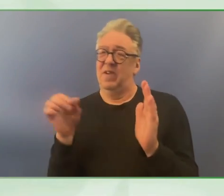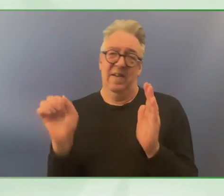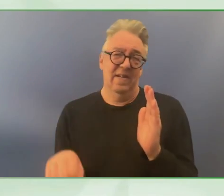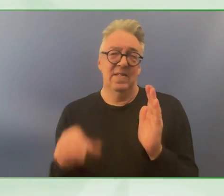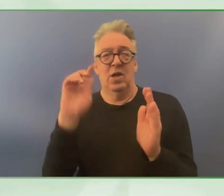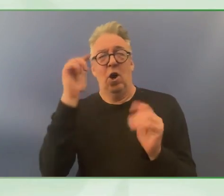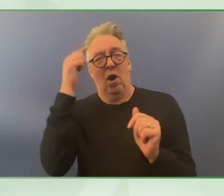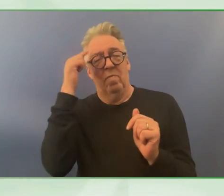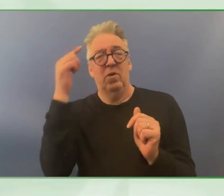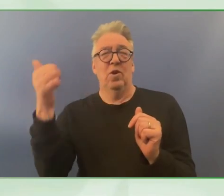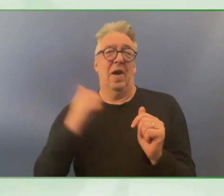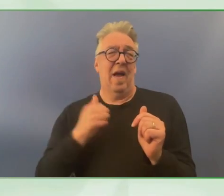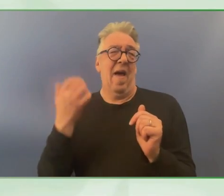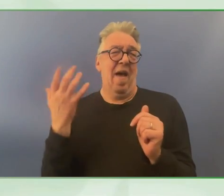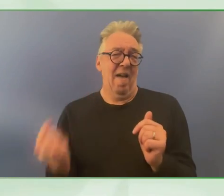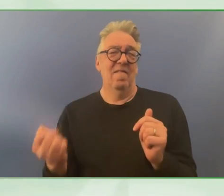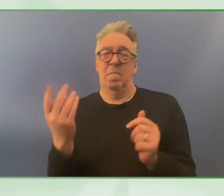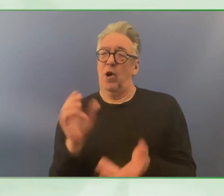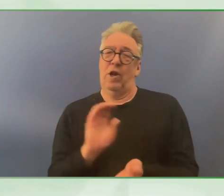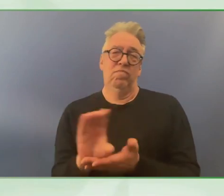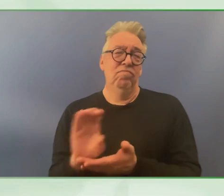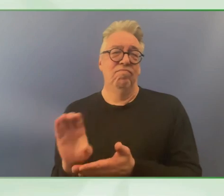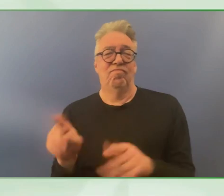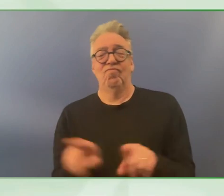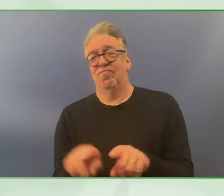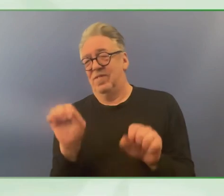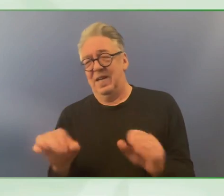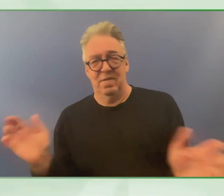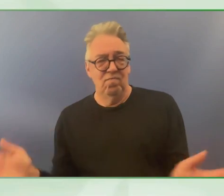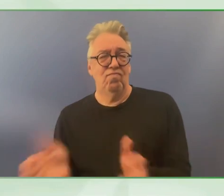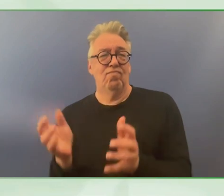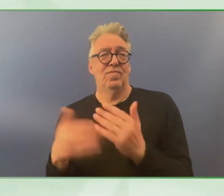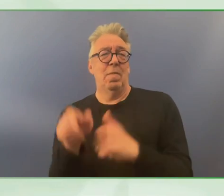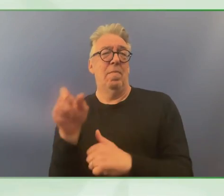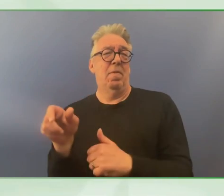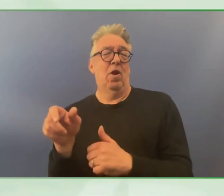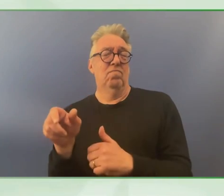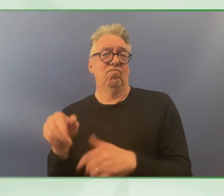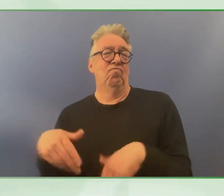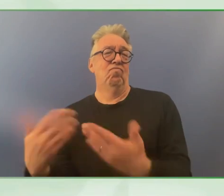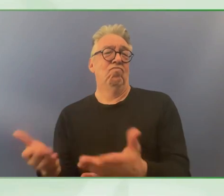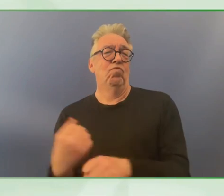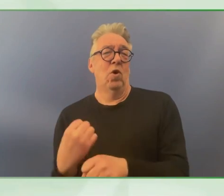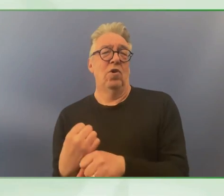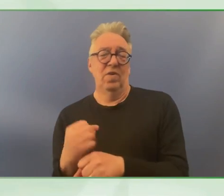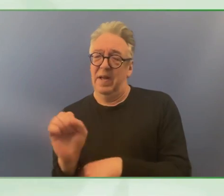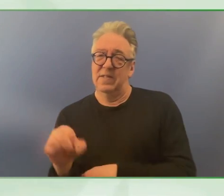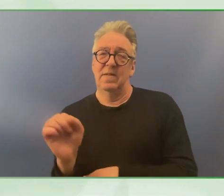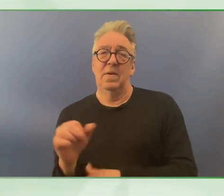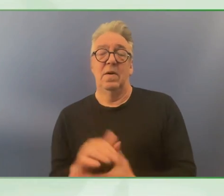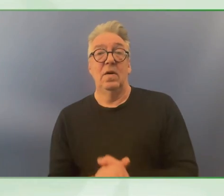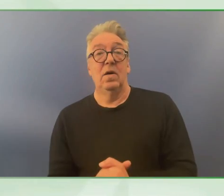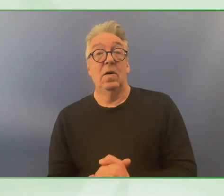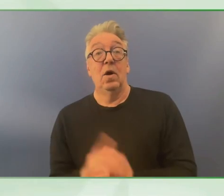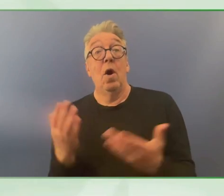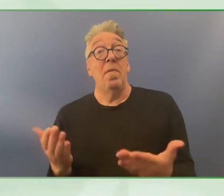well to encourage employment of persons experiencing disabilities, and there can be attractive to companies